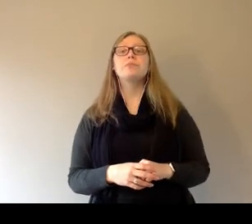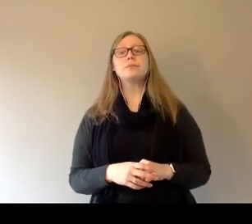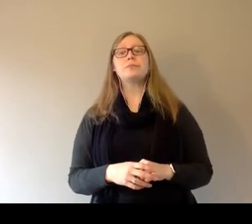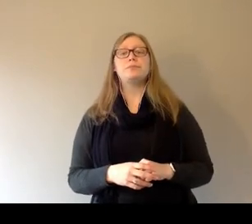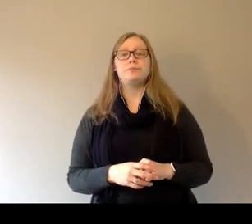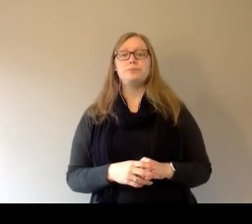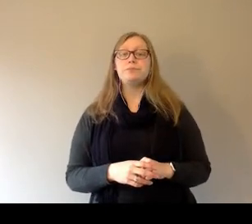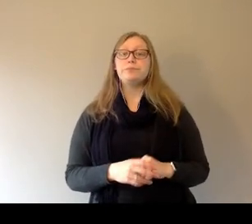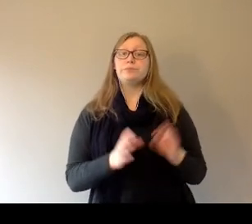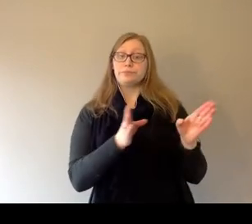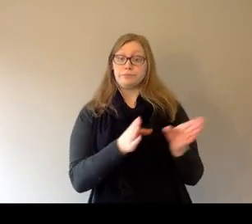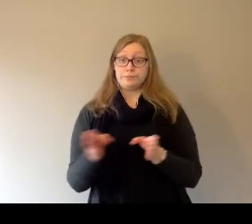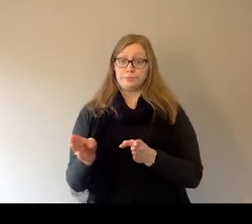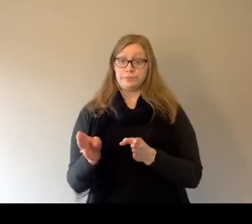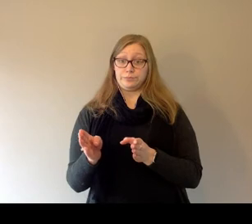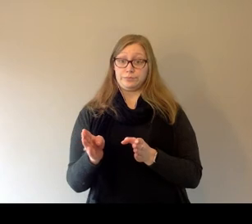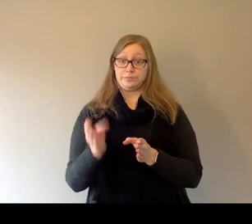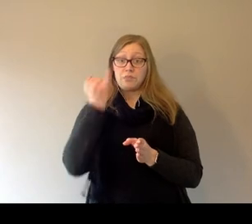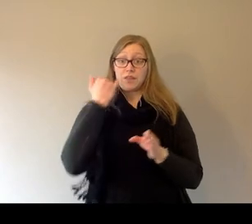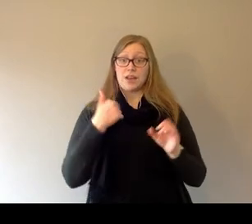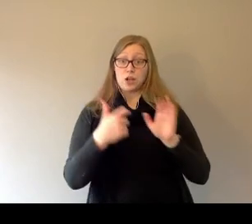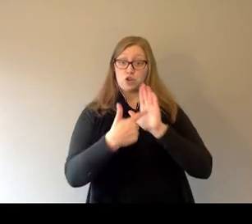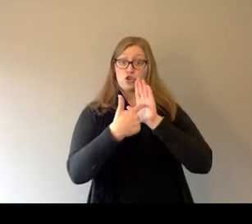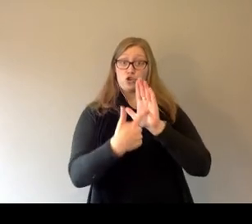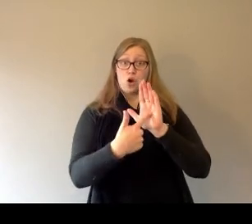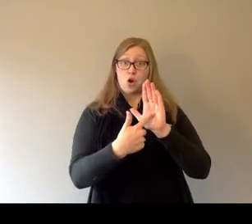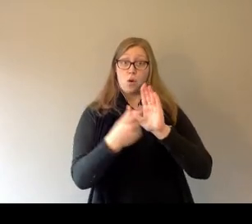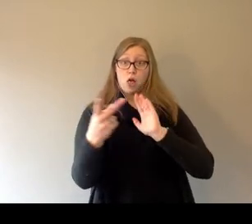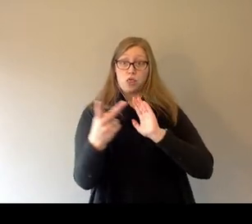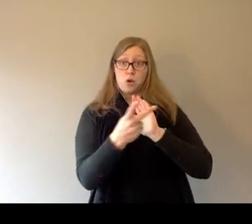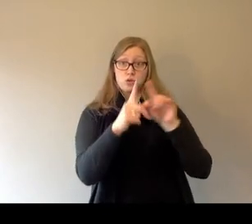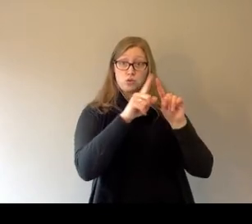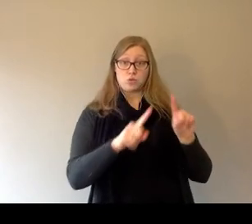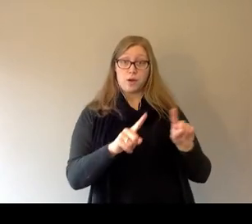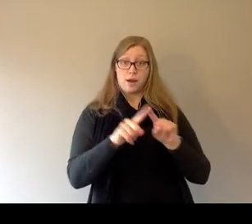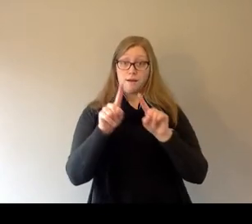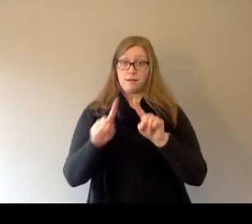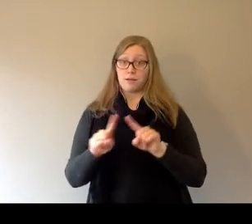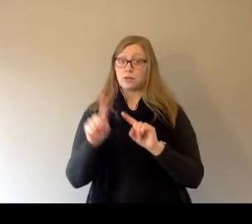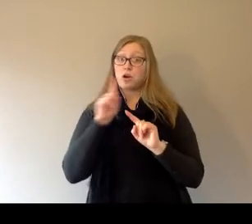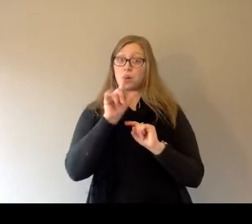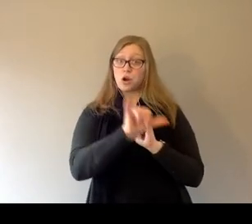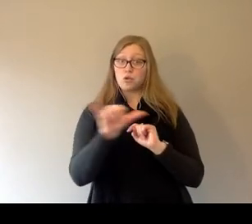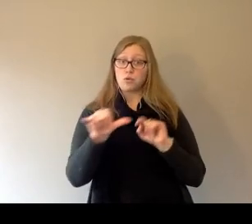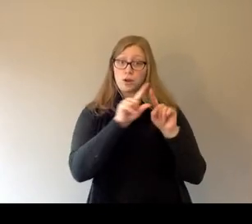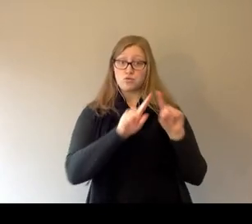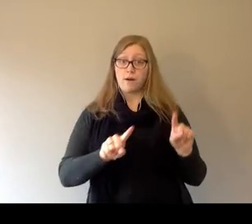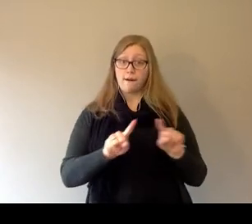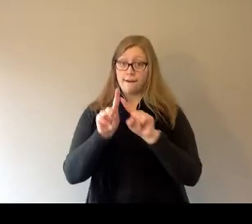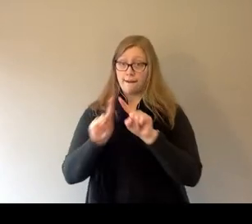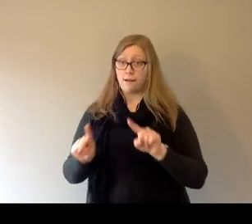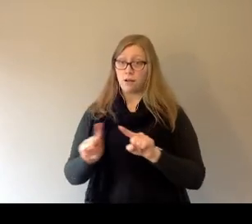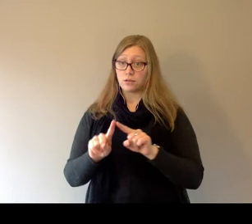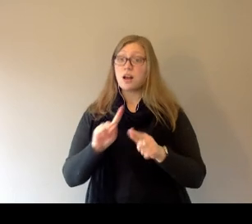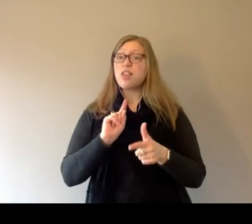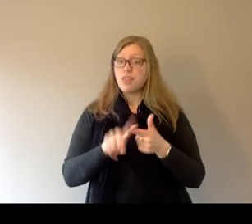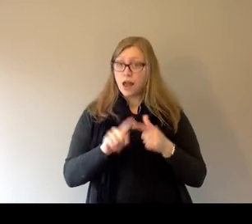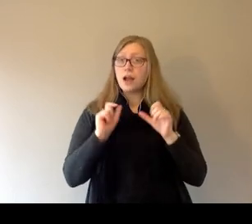So the plan is that if I can show that these two triangles are congruent triangles, then I can make the conclusion that